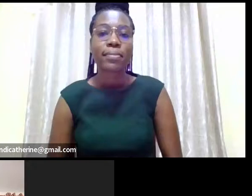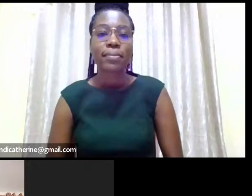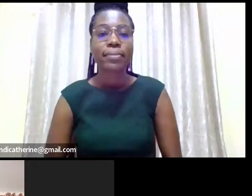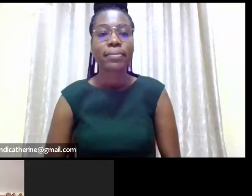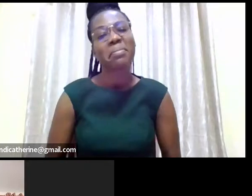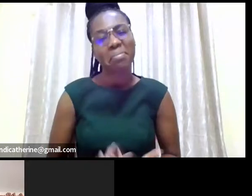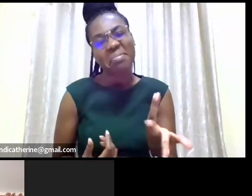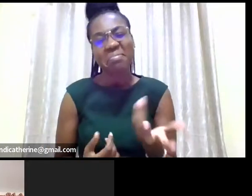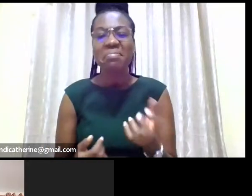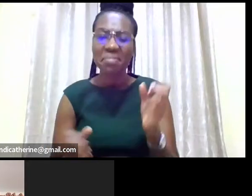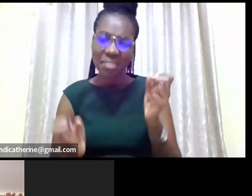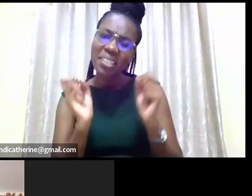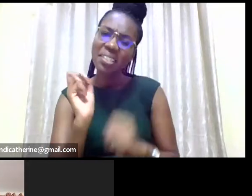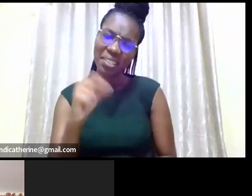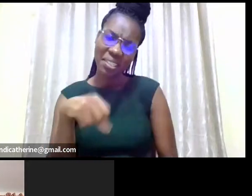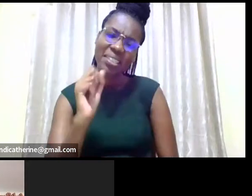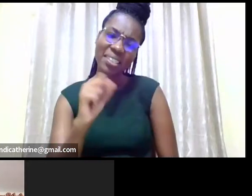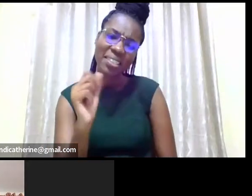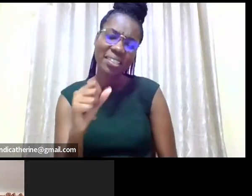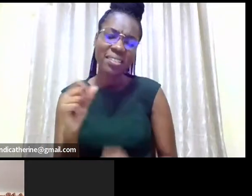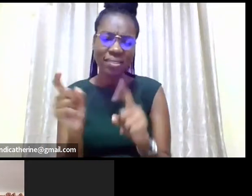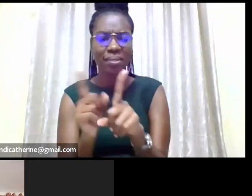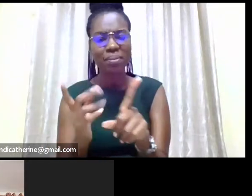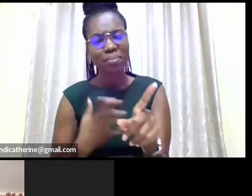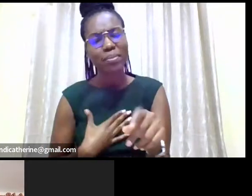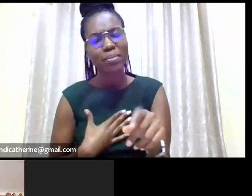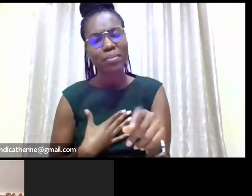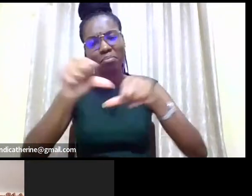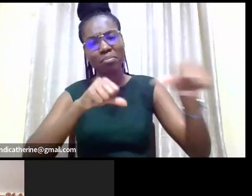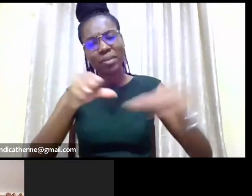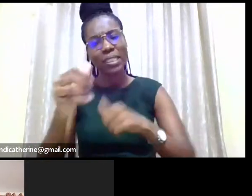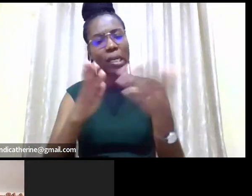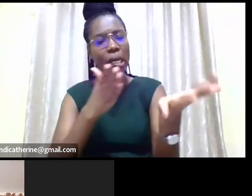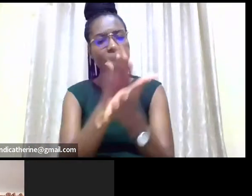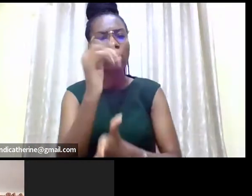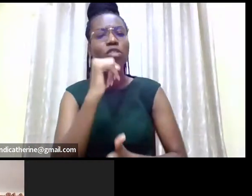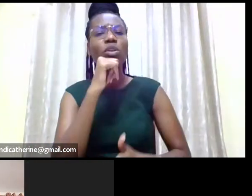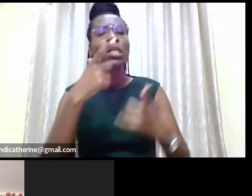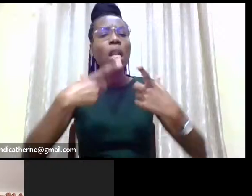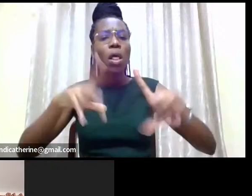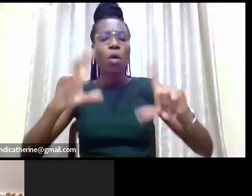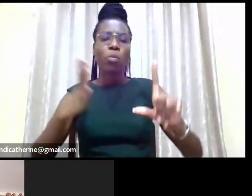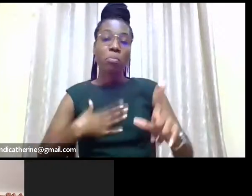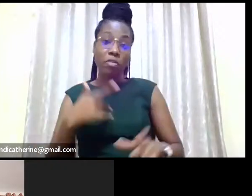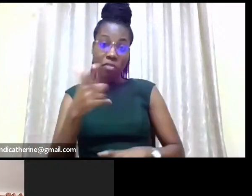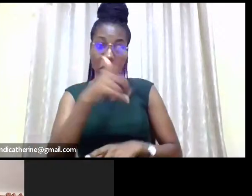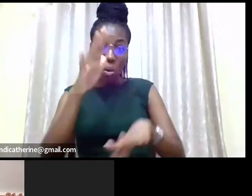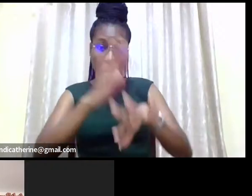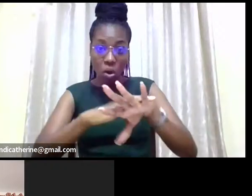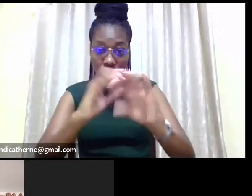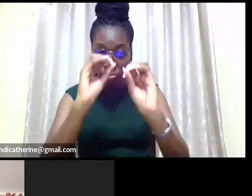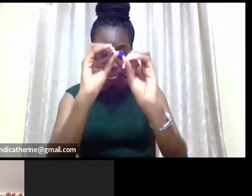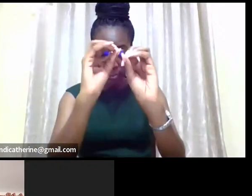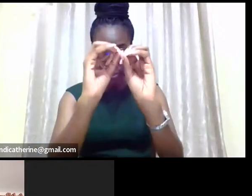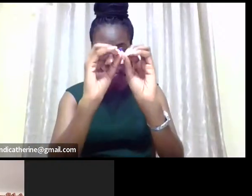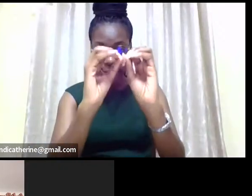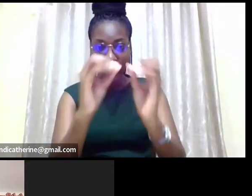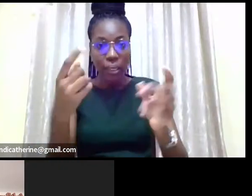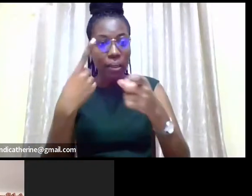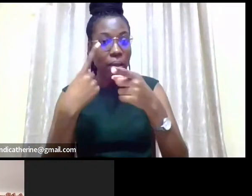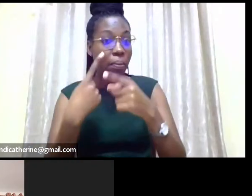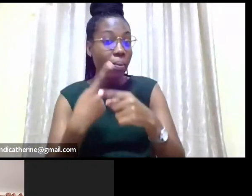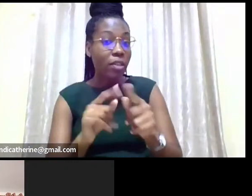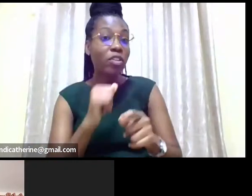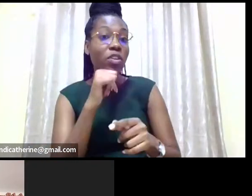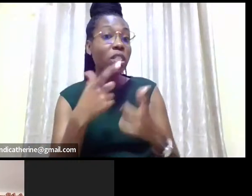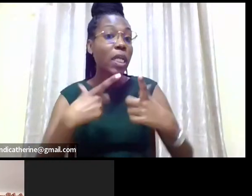Yes, I also note my administrative rights do not allow me to switch the video on, neither do they allow me to